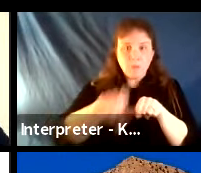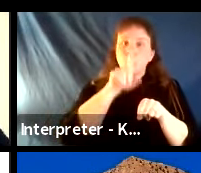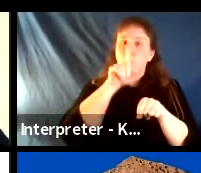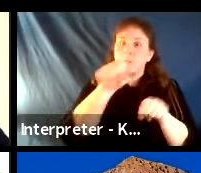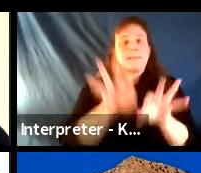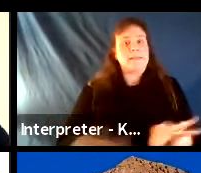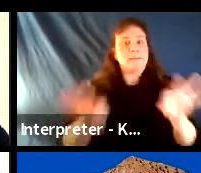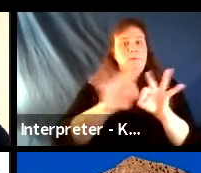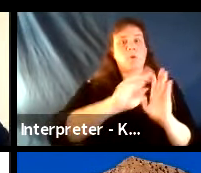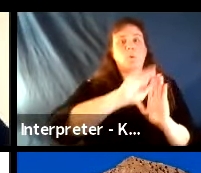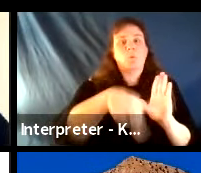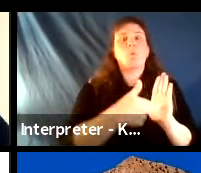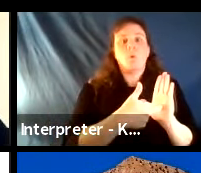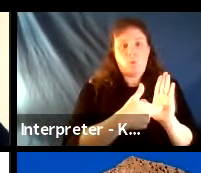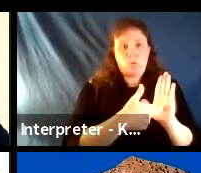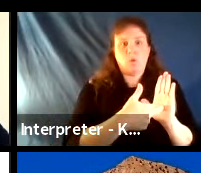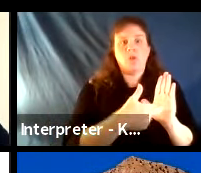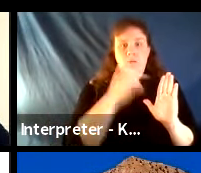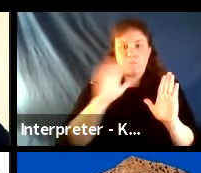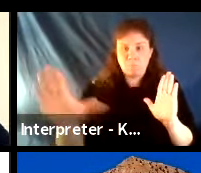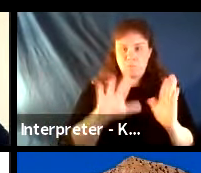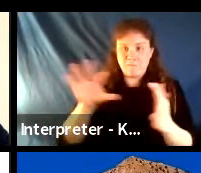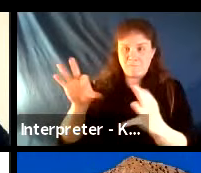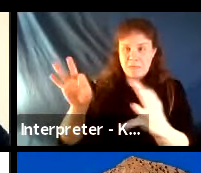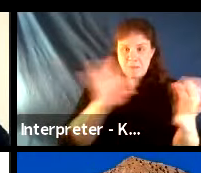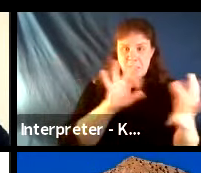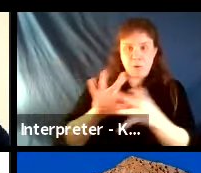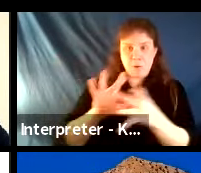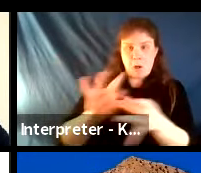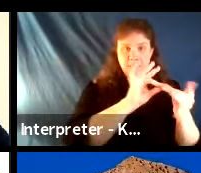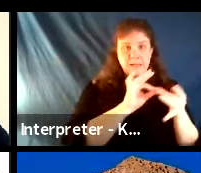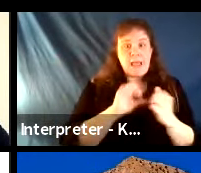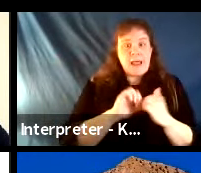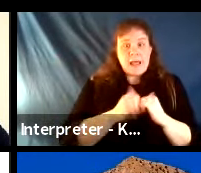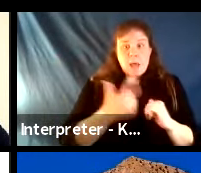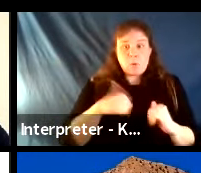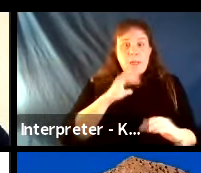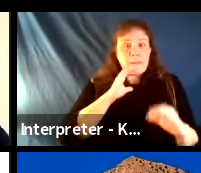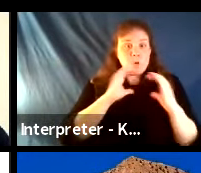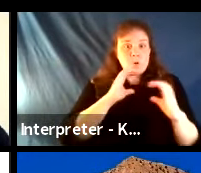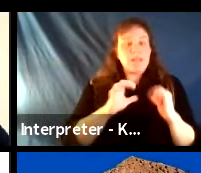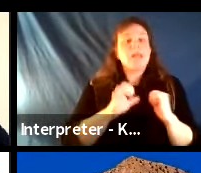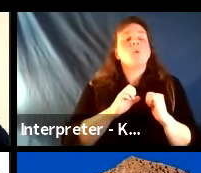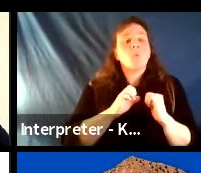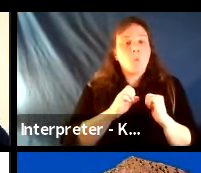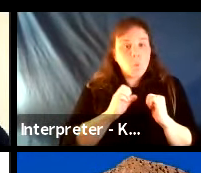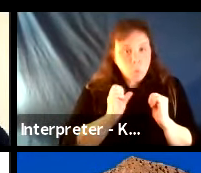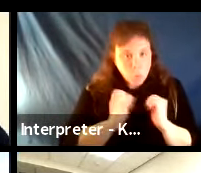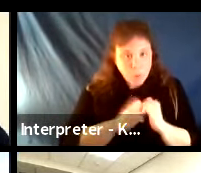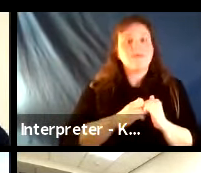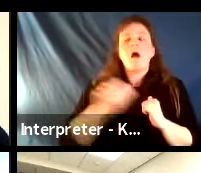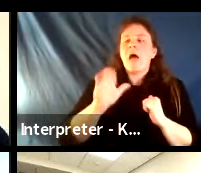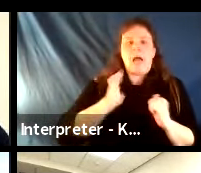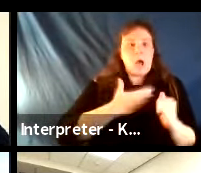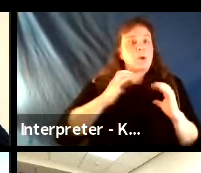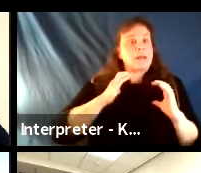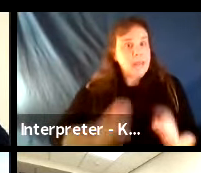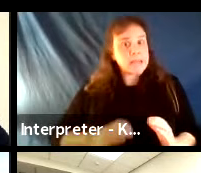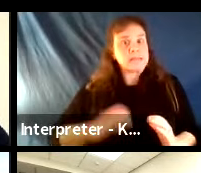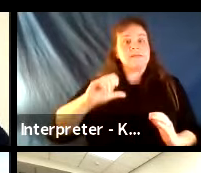role to play in the way that we all are communicating with our constituencies, the way that we are communicating